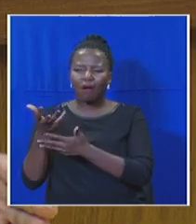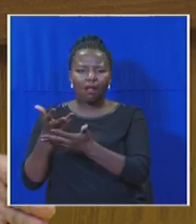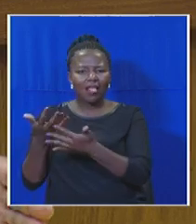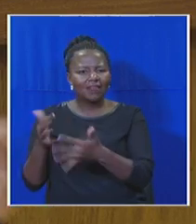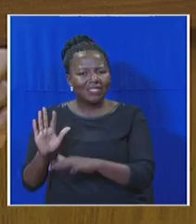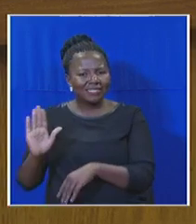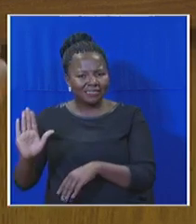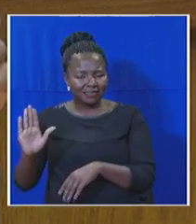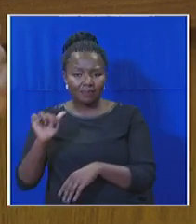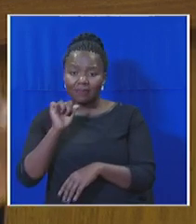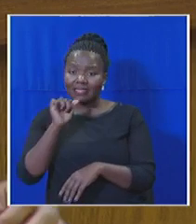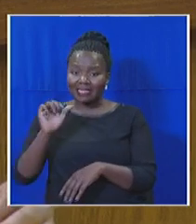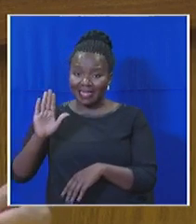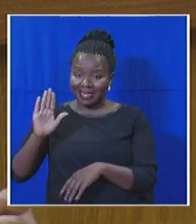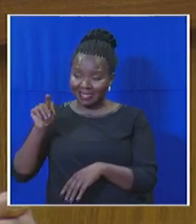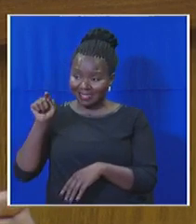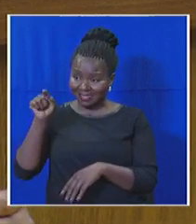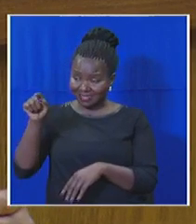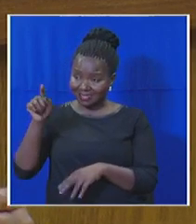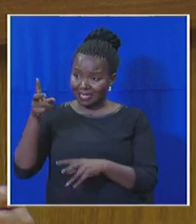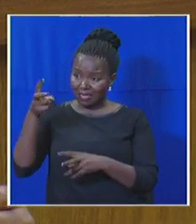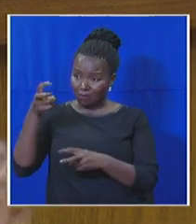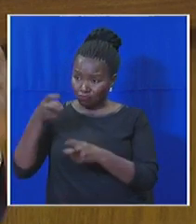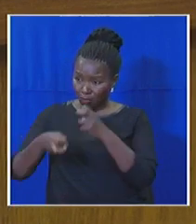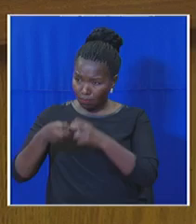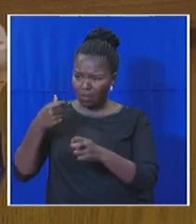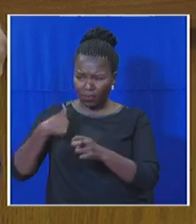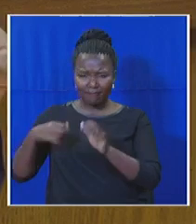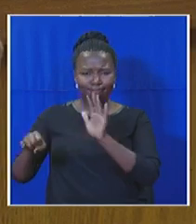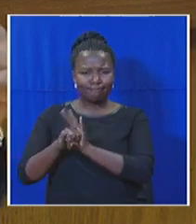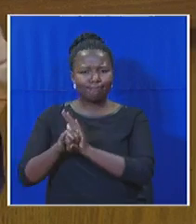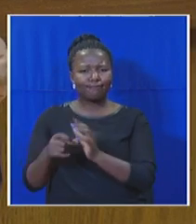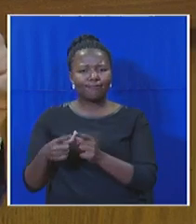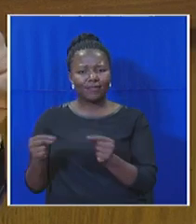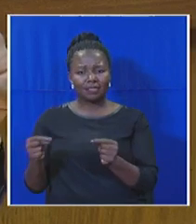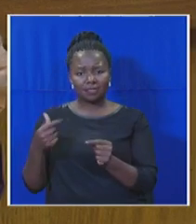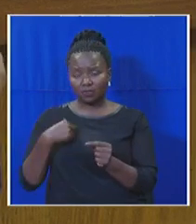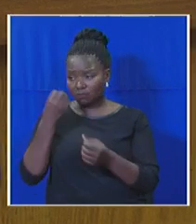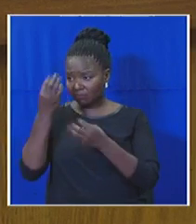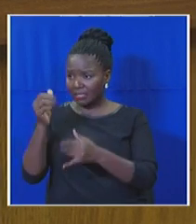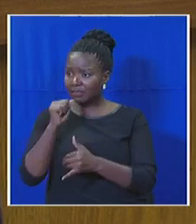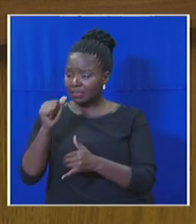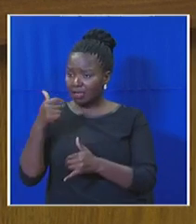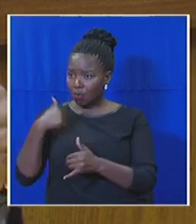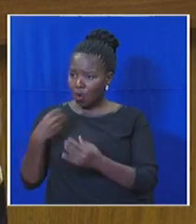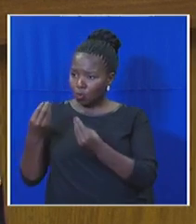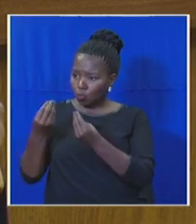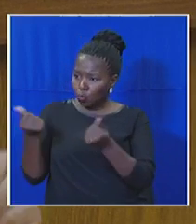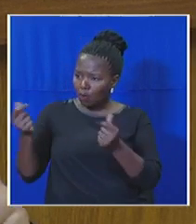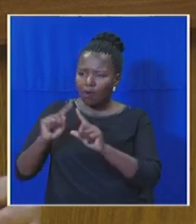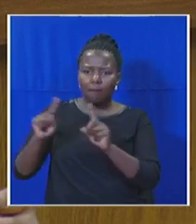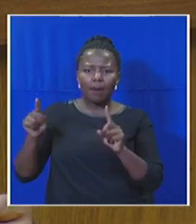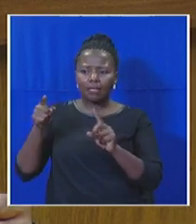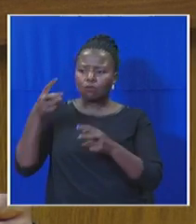Identify that very kind of a problem, that you can't be saying you want a solution when you actually create